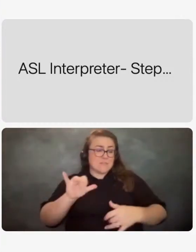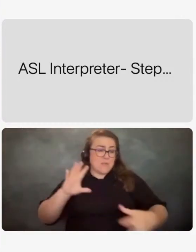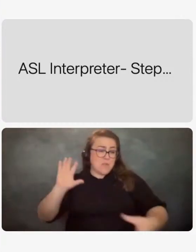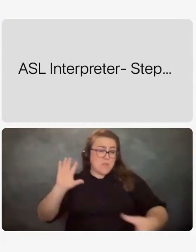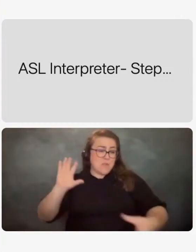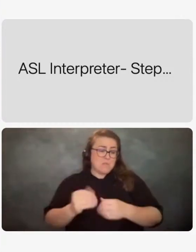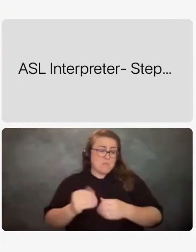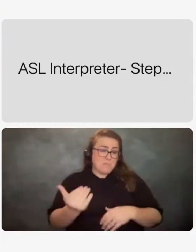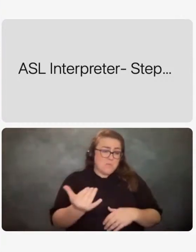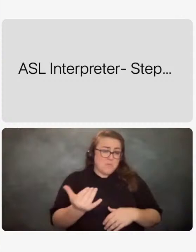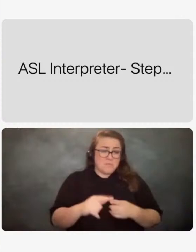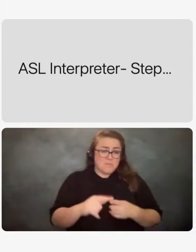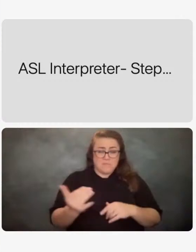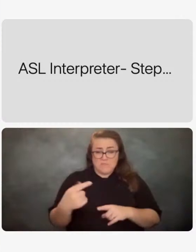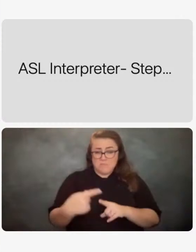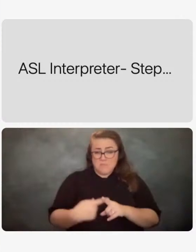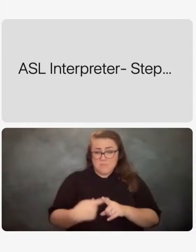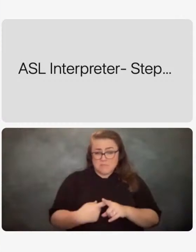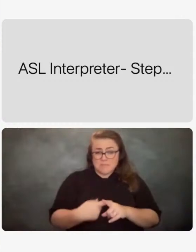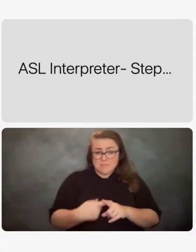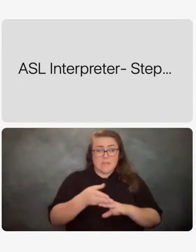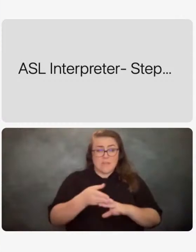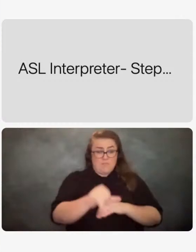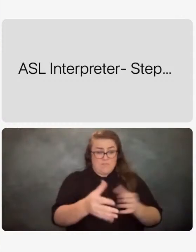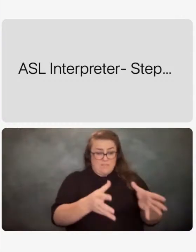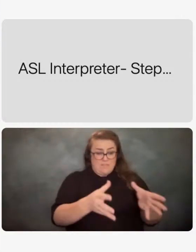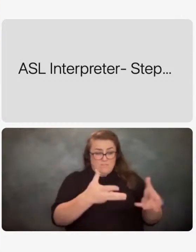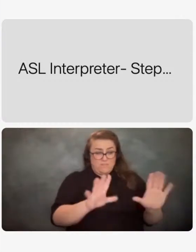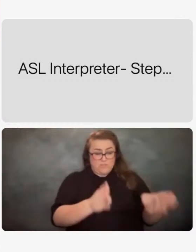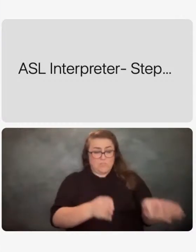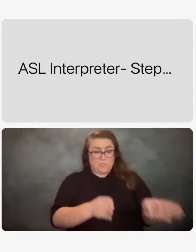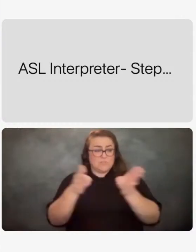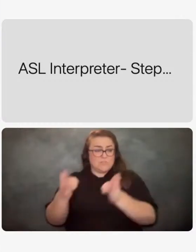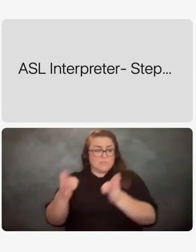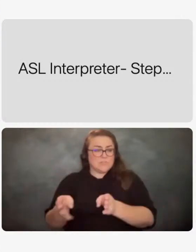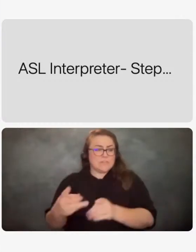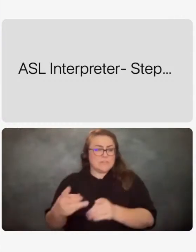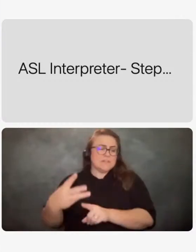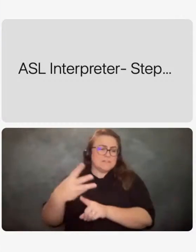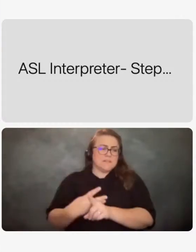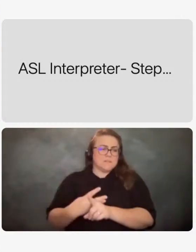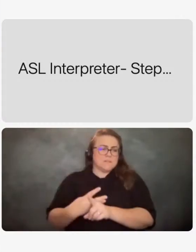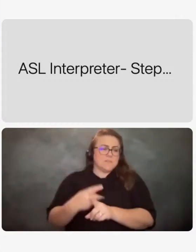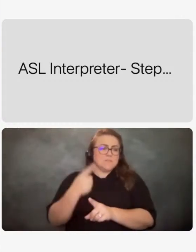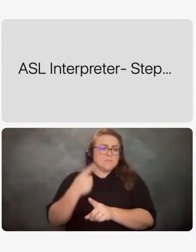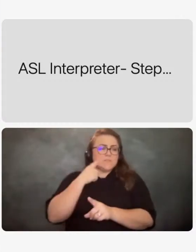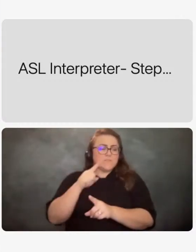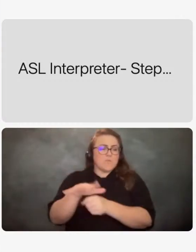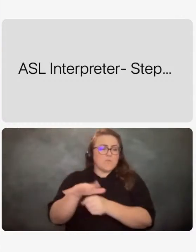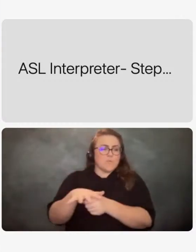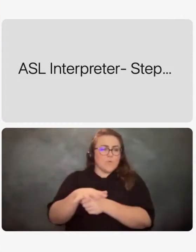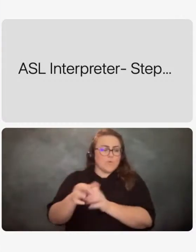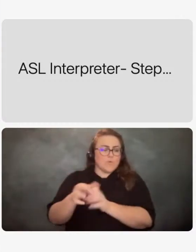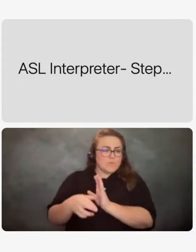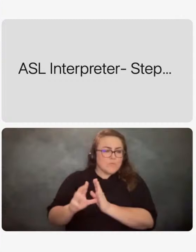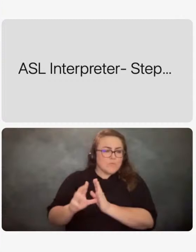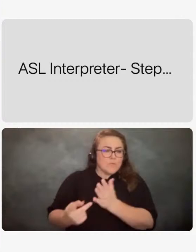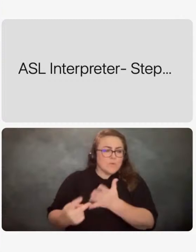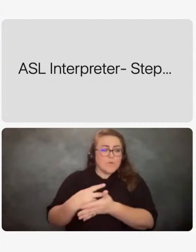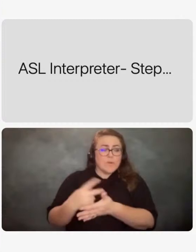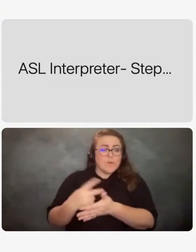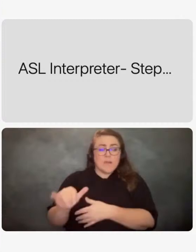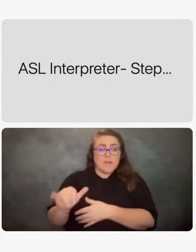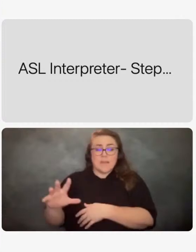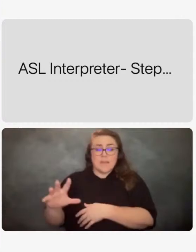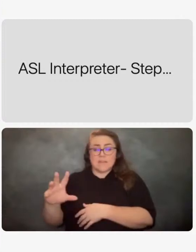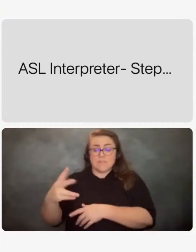month of DSA local agency review, 3 months bidding award, and about 18 to 24 months of